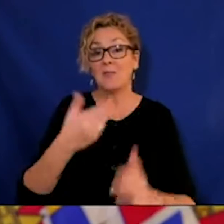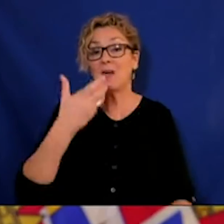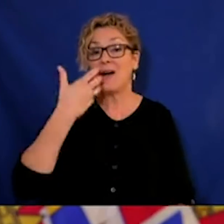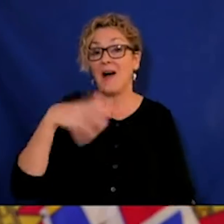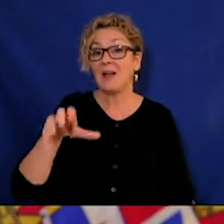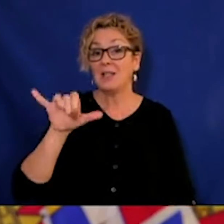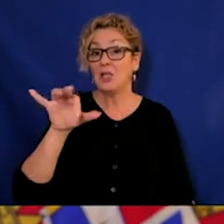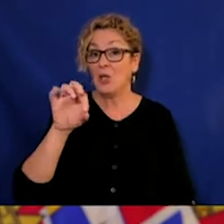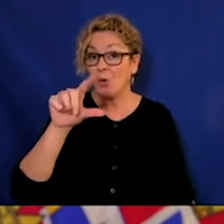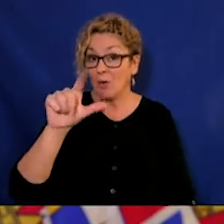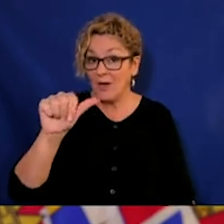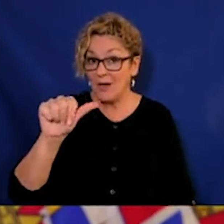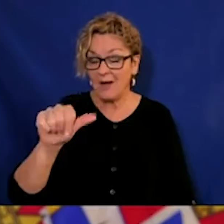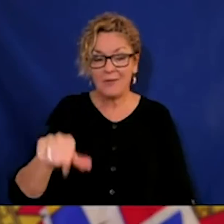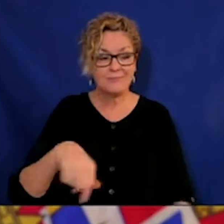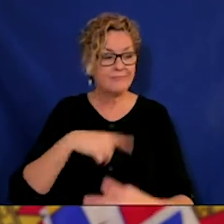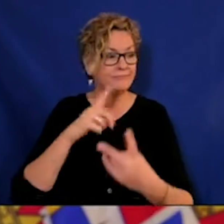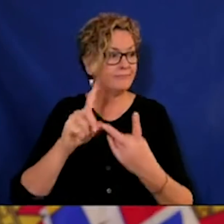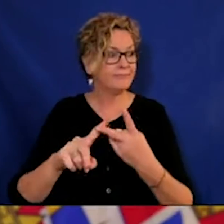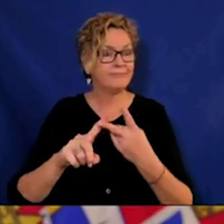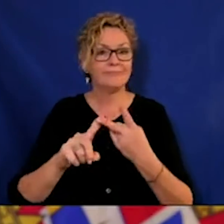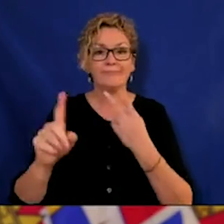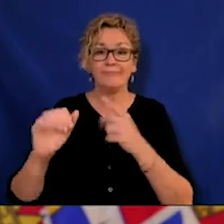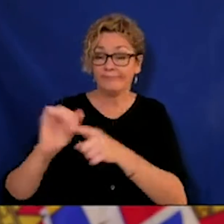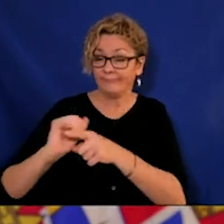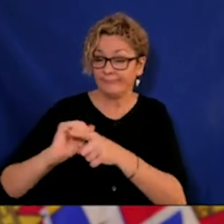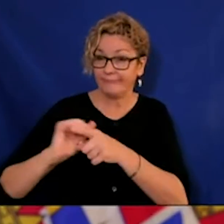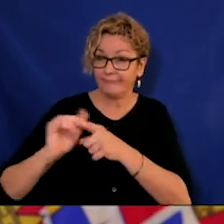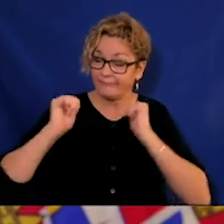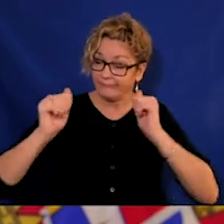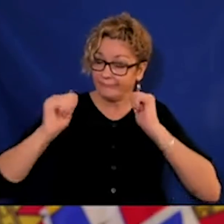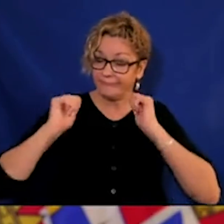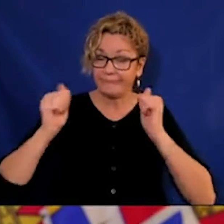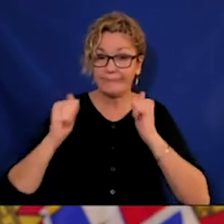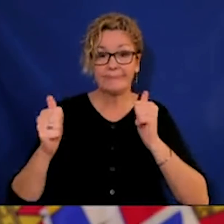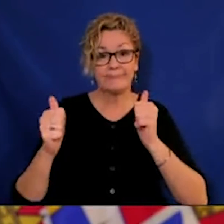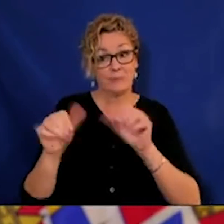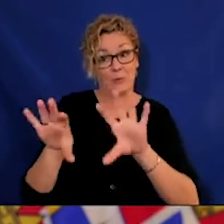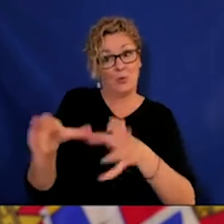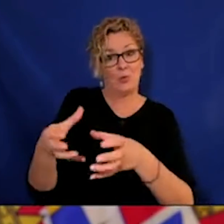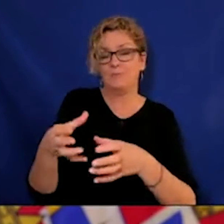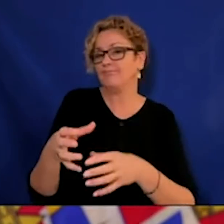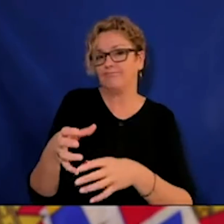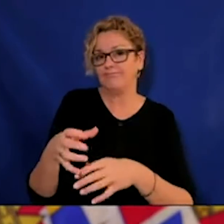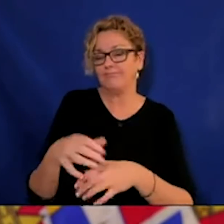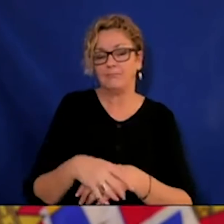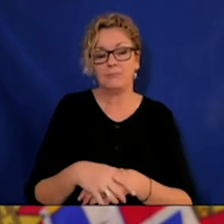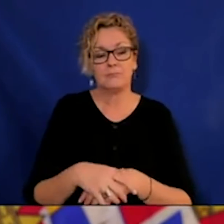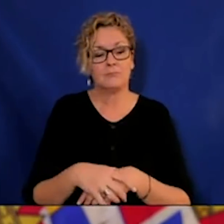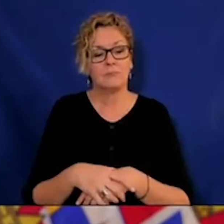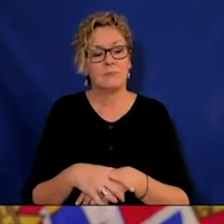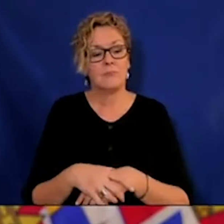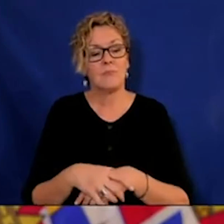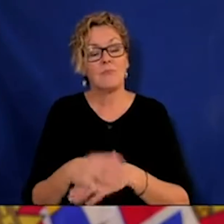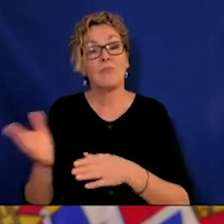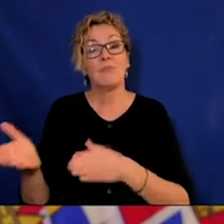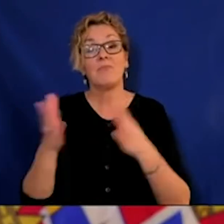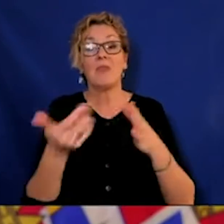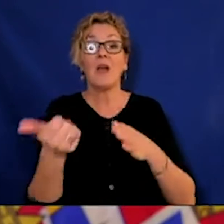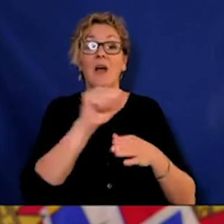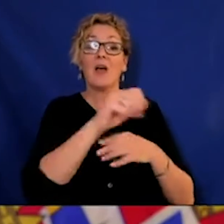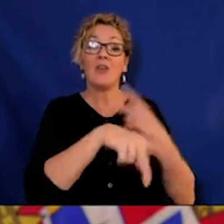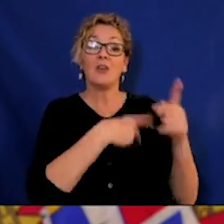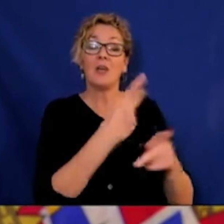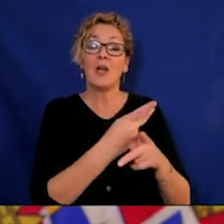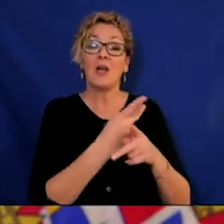high-intensity interval training, and others. The lower-intensity fitness, group fitness activities are on pause